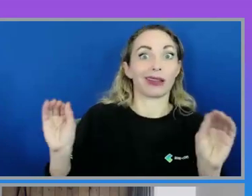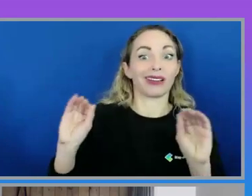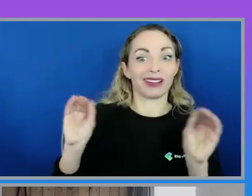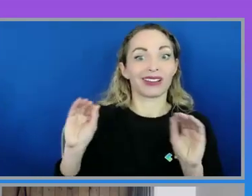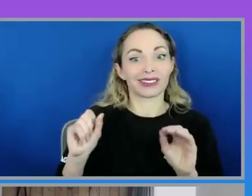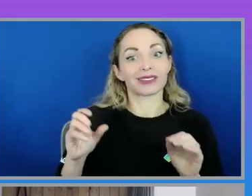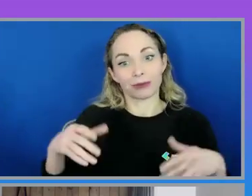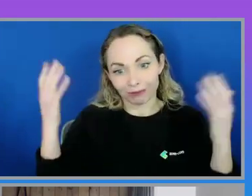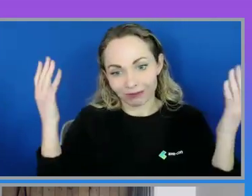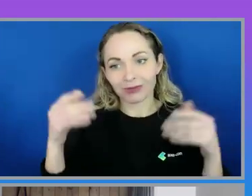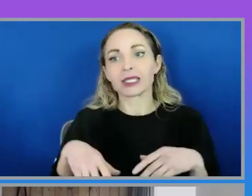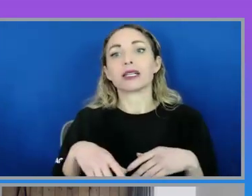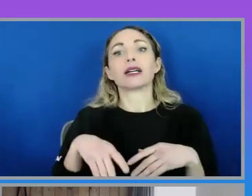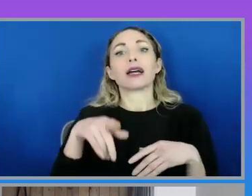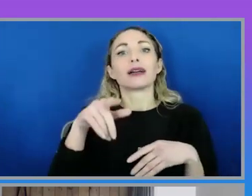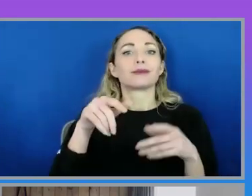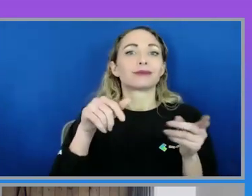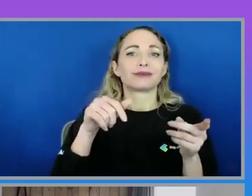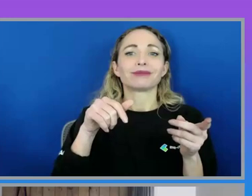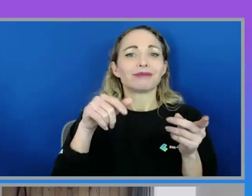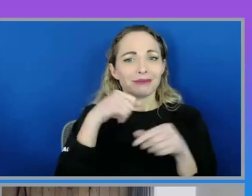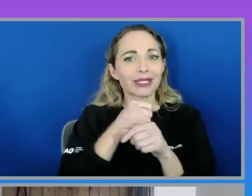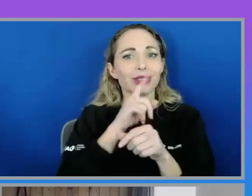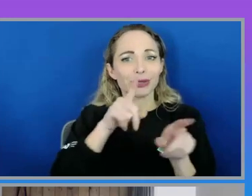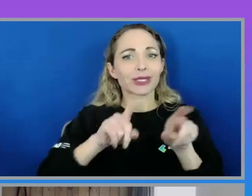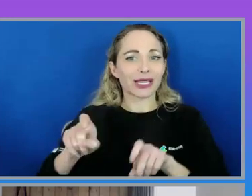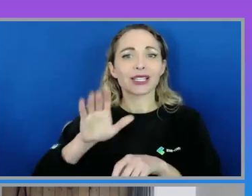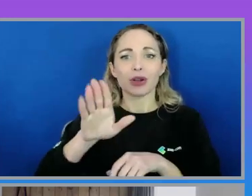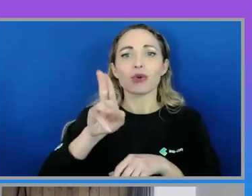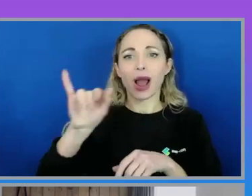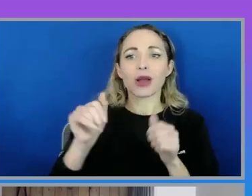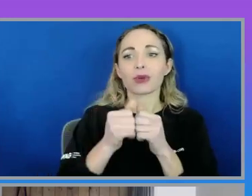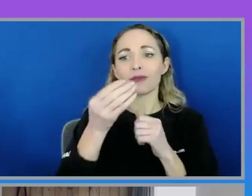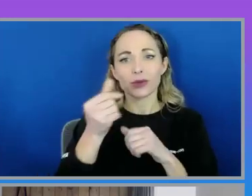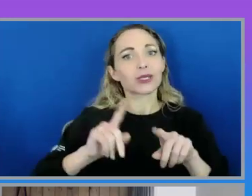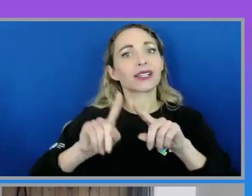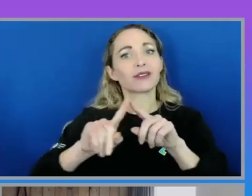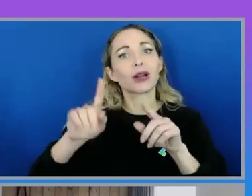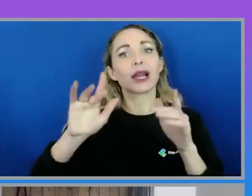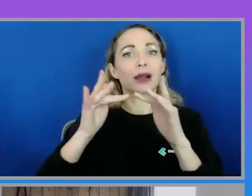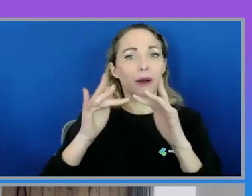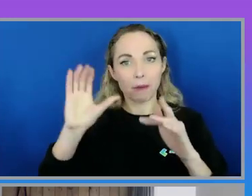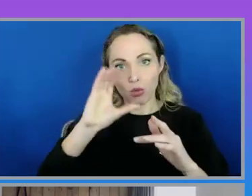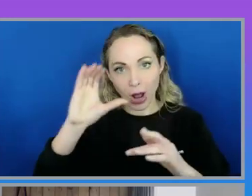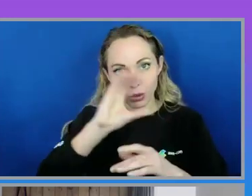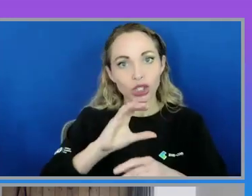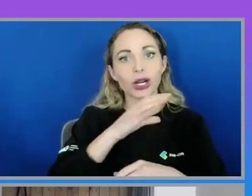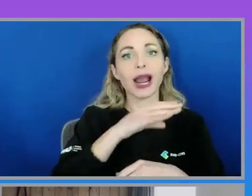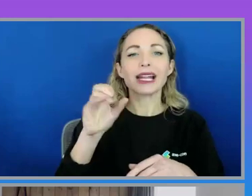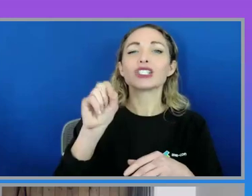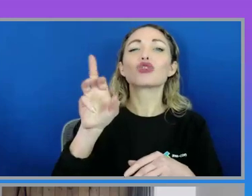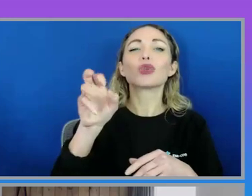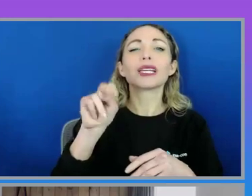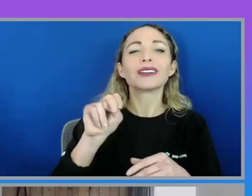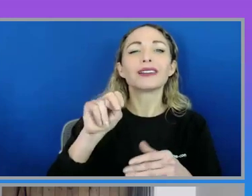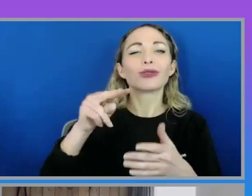dragons. Make sure you're testing your UI with a few different browser and screen reader combinations so that you know what